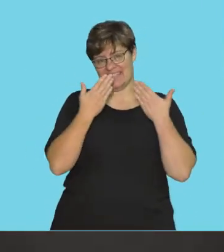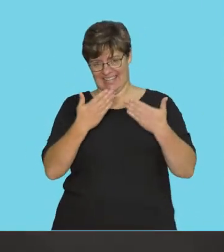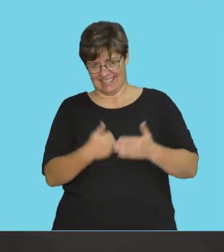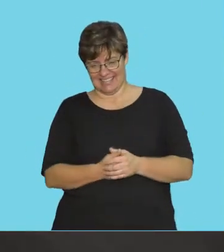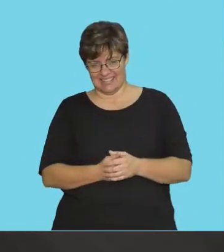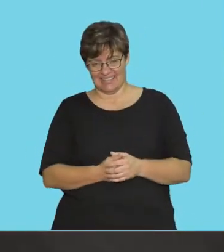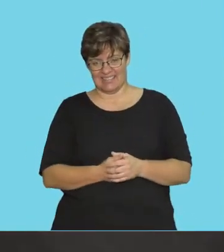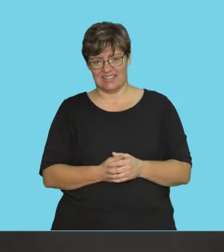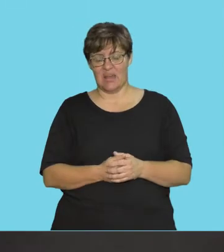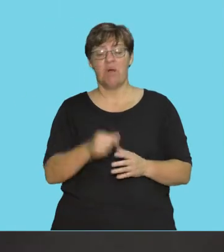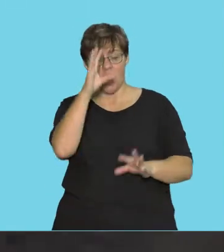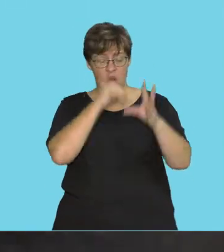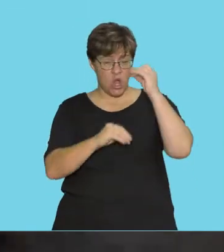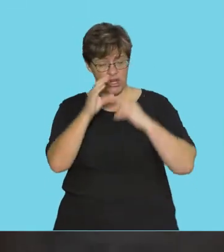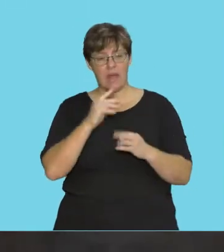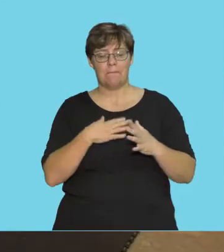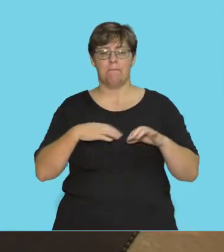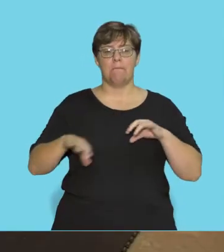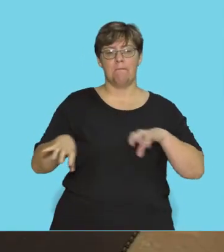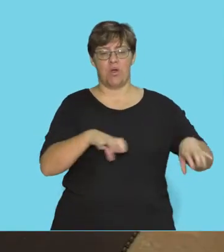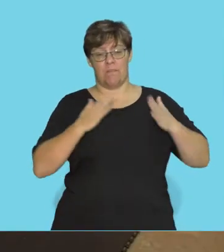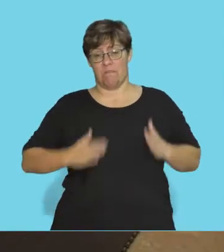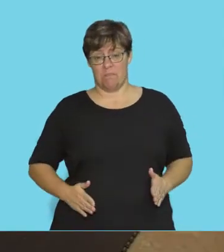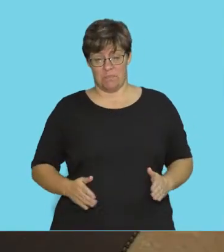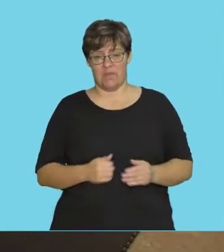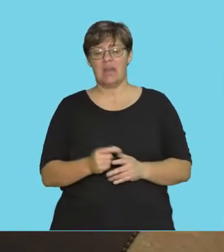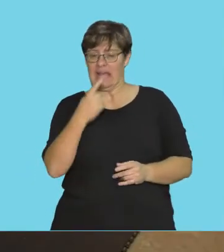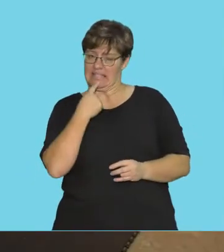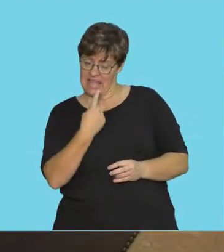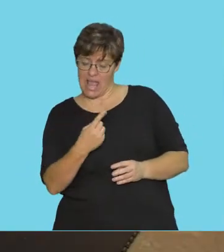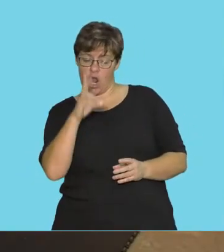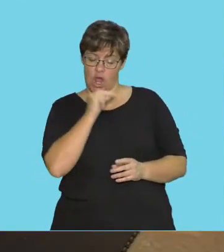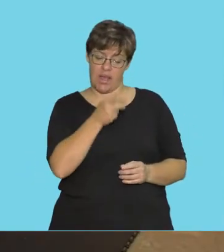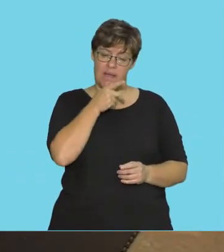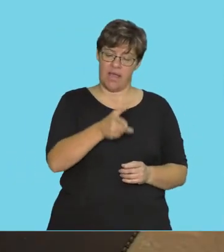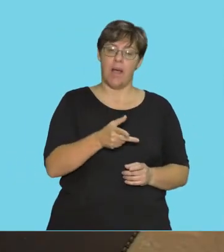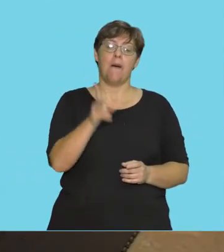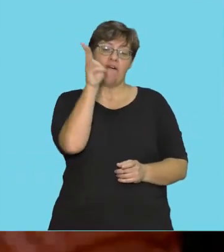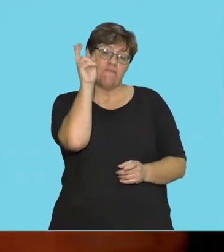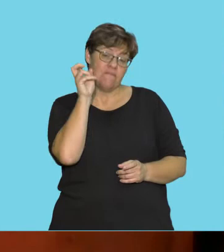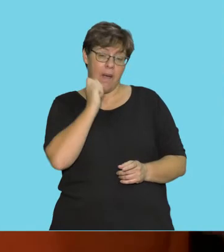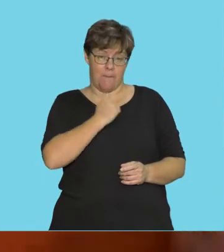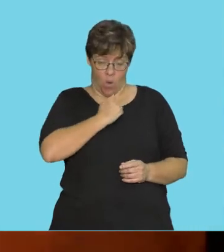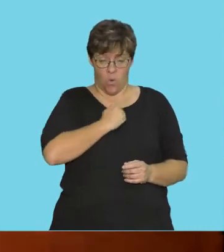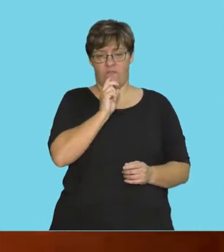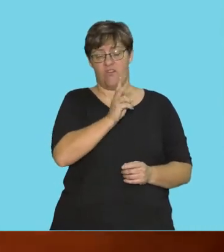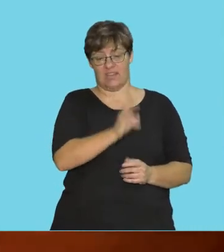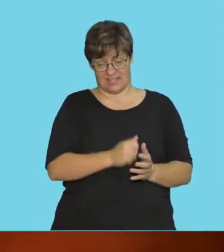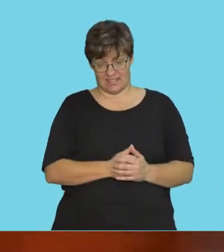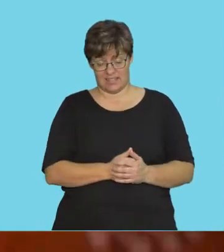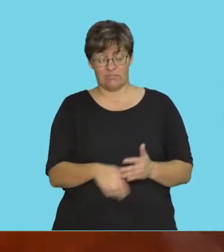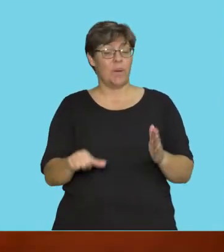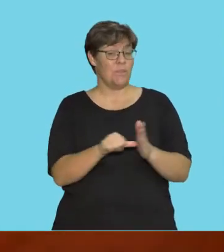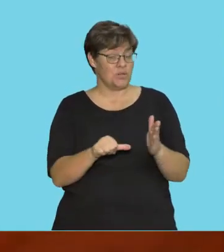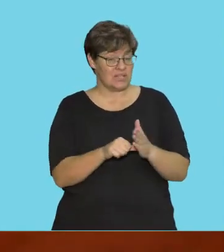I learn. Okay. To learn, I like to move my body, and I like to say what I'm learning. So you like to hear your voice, your own voice. Okay, so